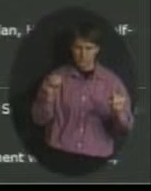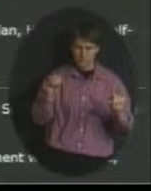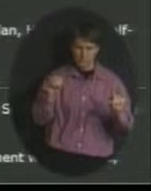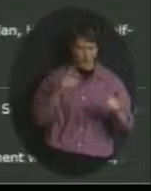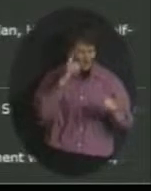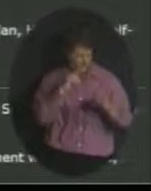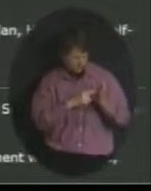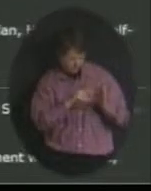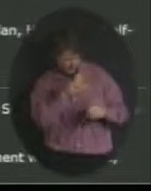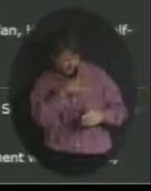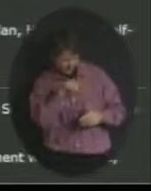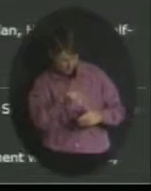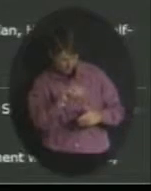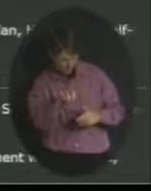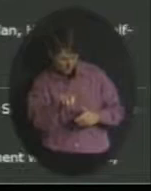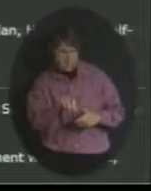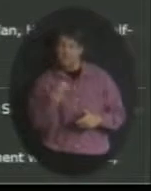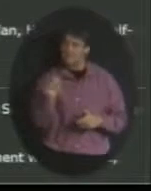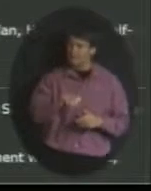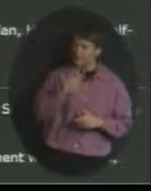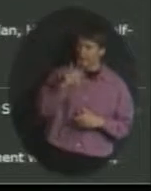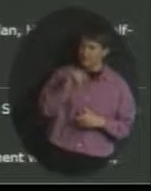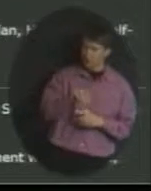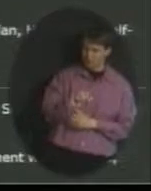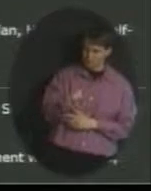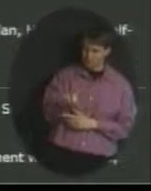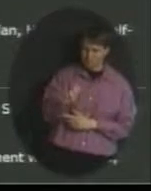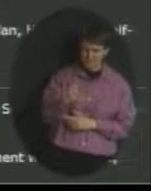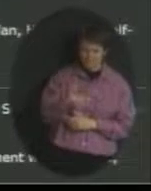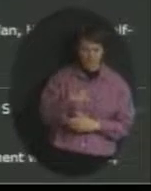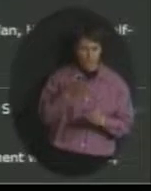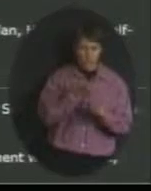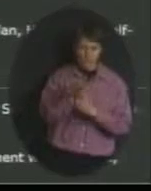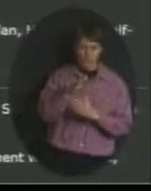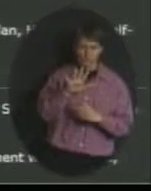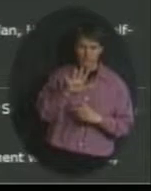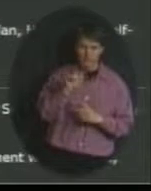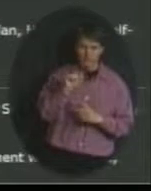6.0. I think you mean 5.01? Yeah, 5.01. Yep, through